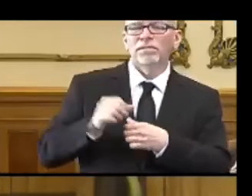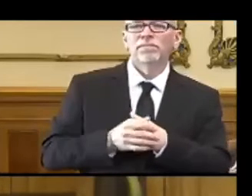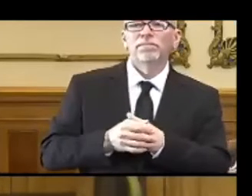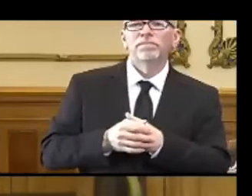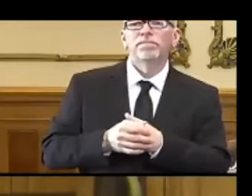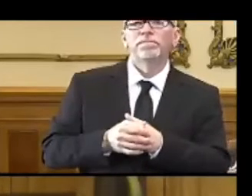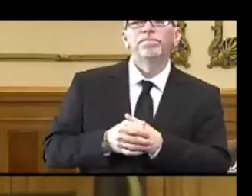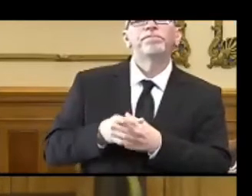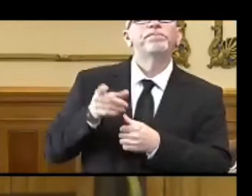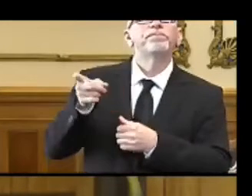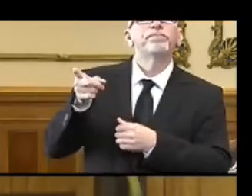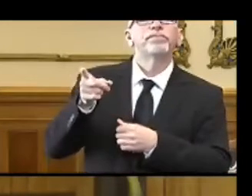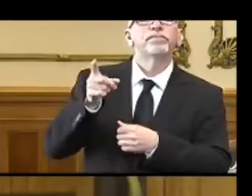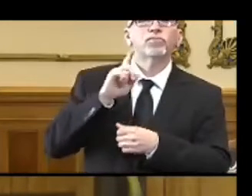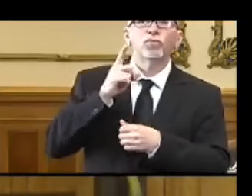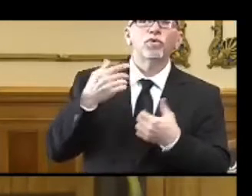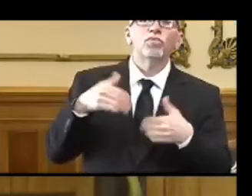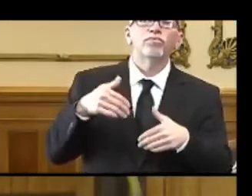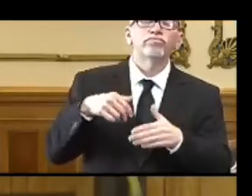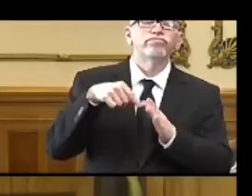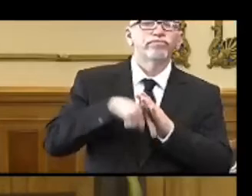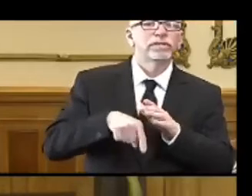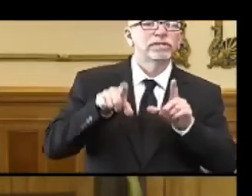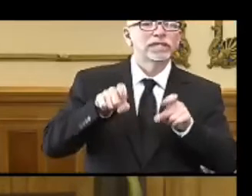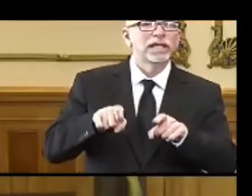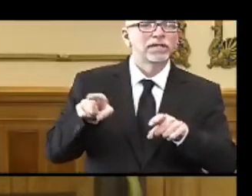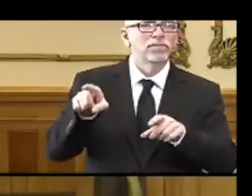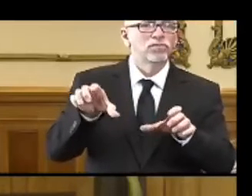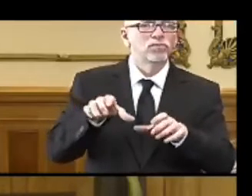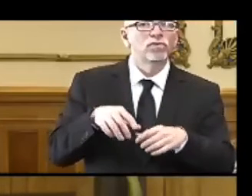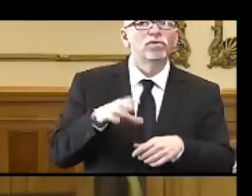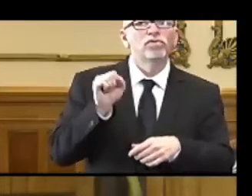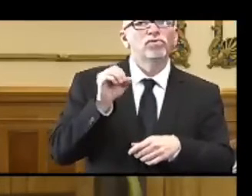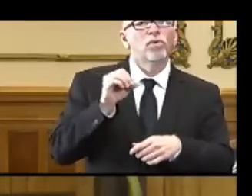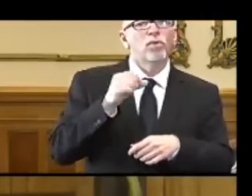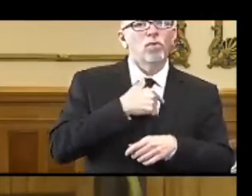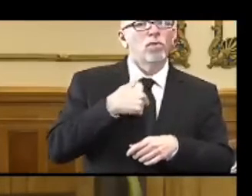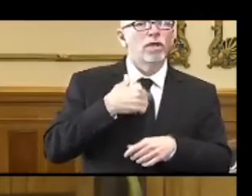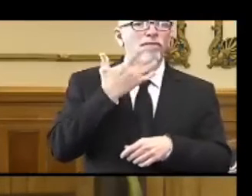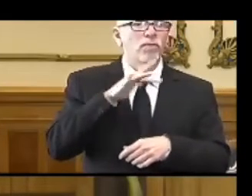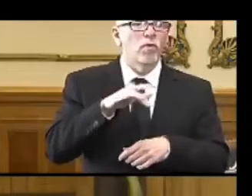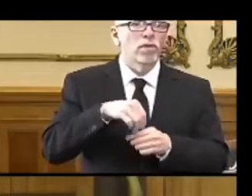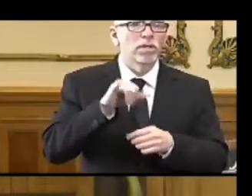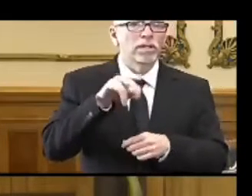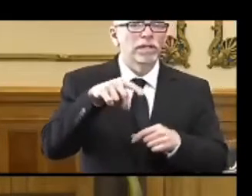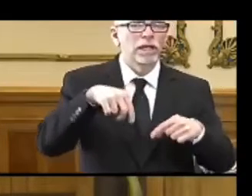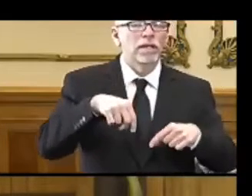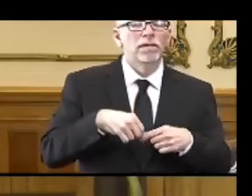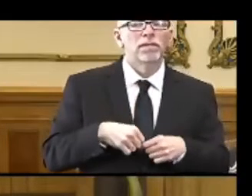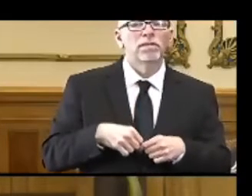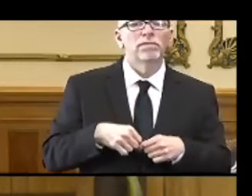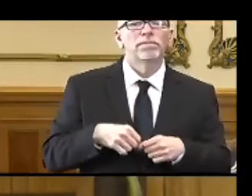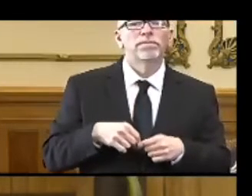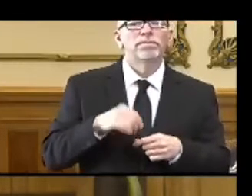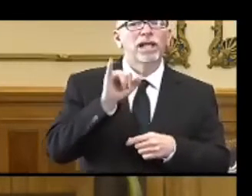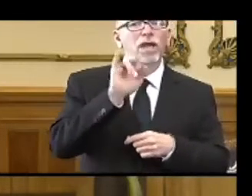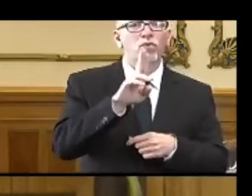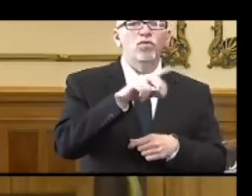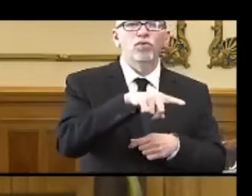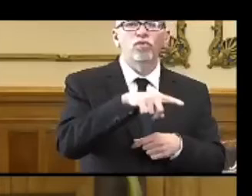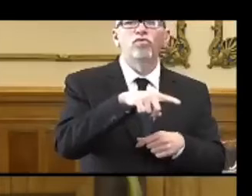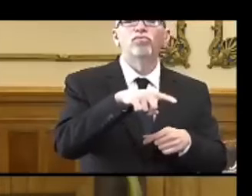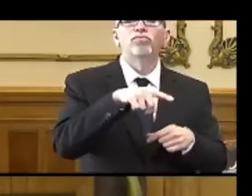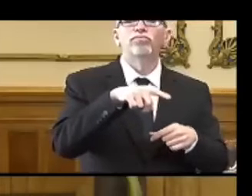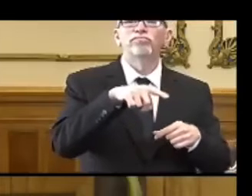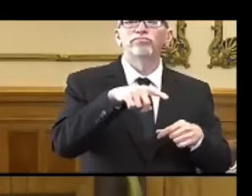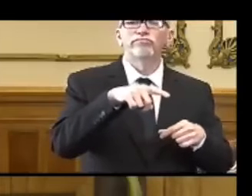really is it's a pretty tedious test that needs to be done. So we've been very fortunate here in Indiana that, IU has stepped up, Lilly